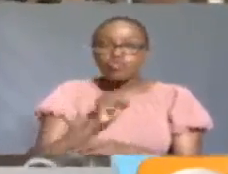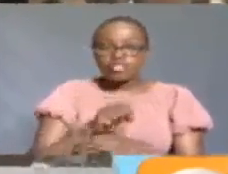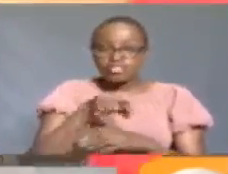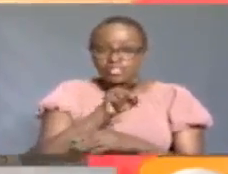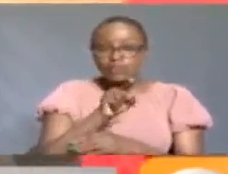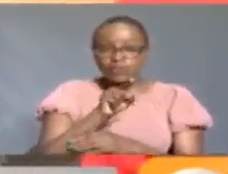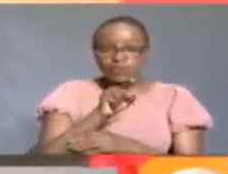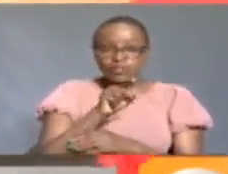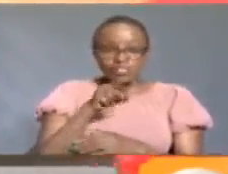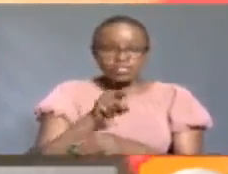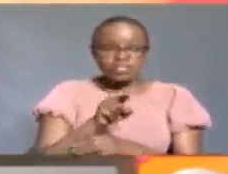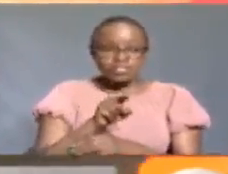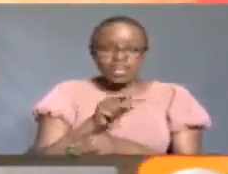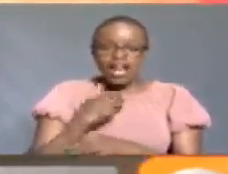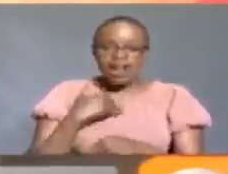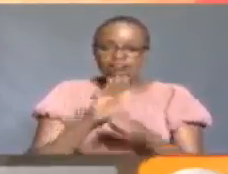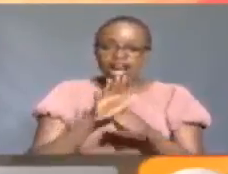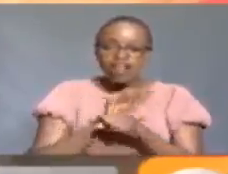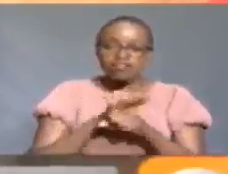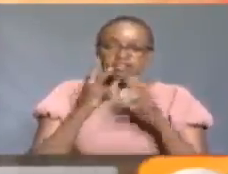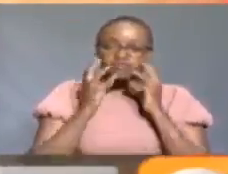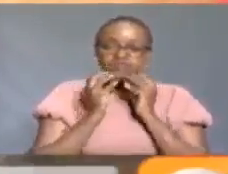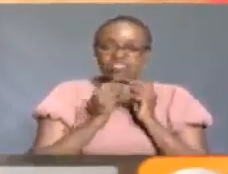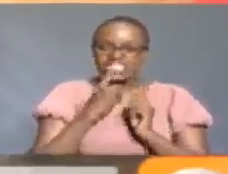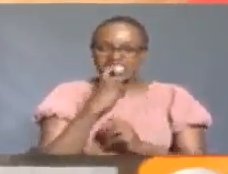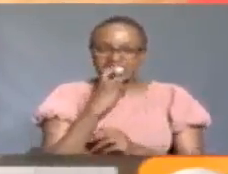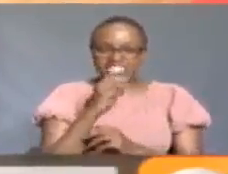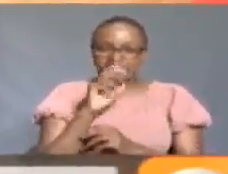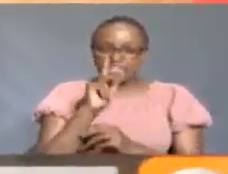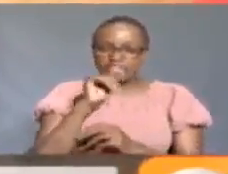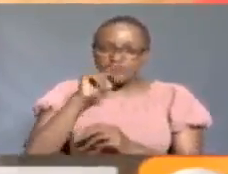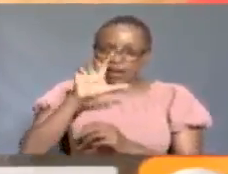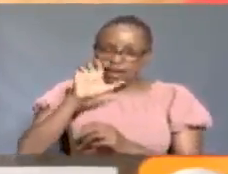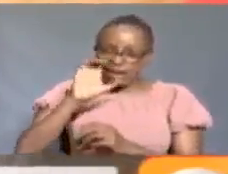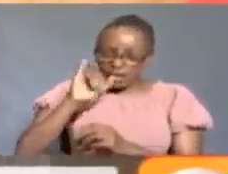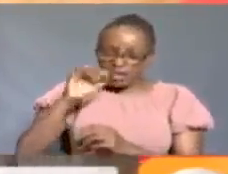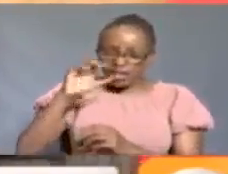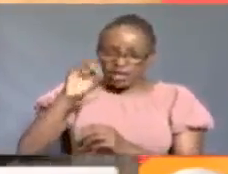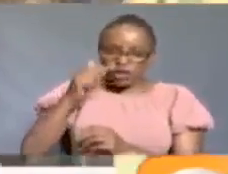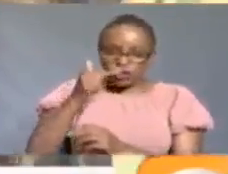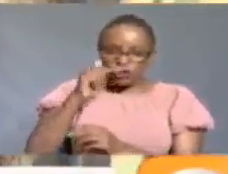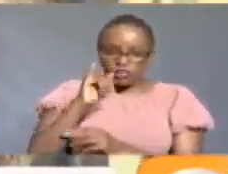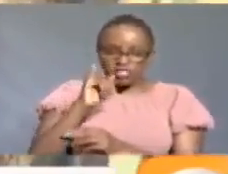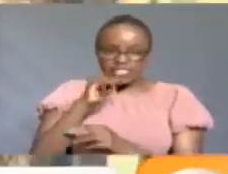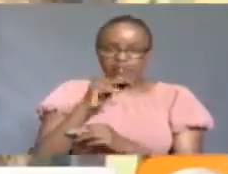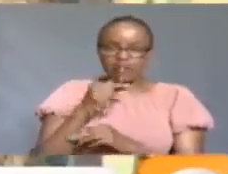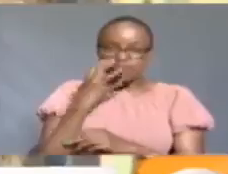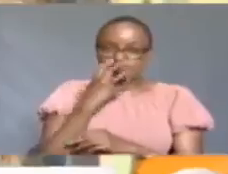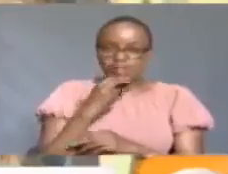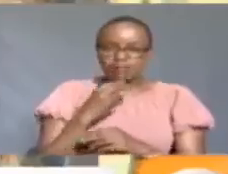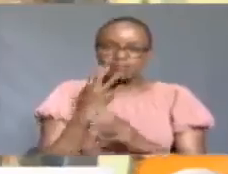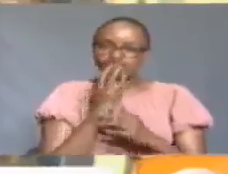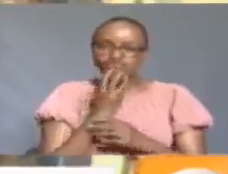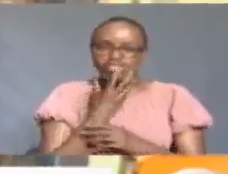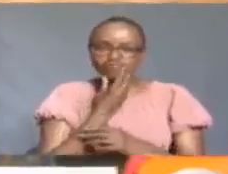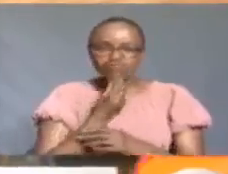na nywele mingi kwa nyeupe. Kipleltmet ni nywele kwa nywele nyeupe kwa mdomo. Au